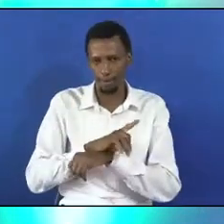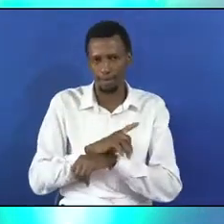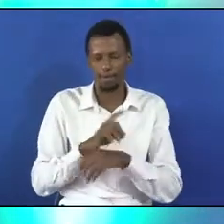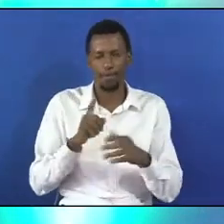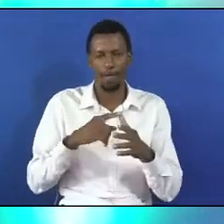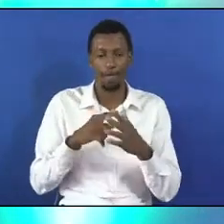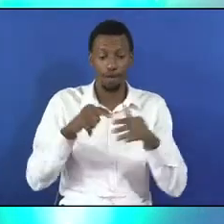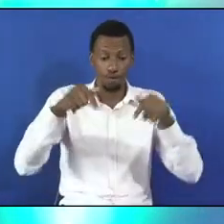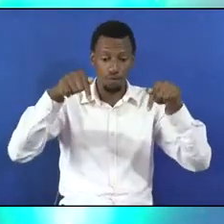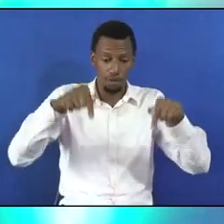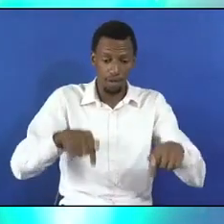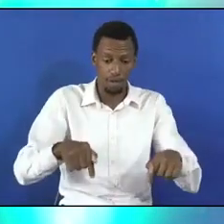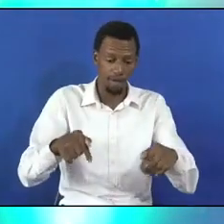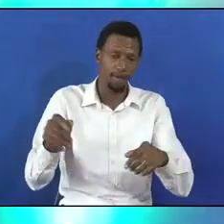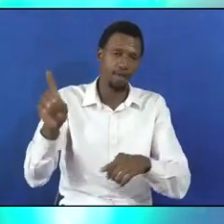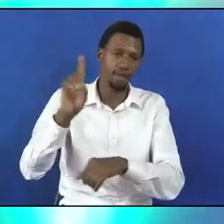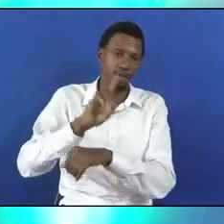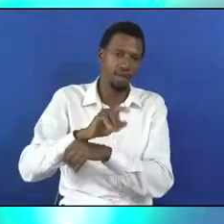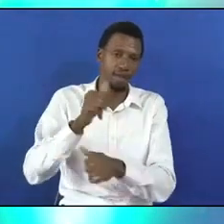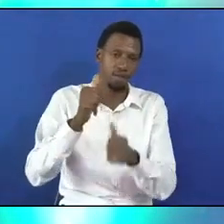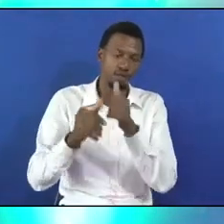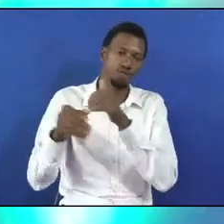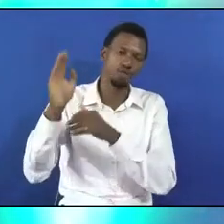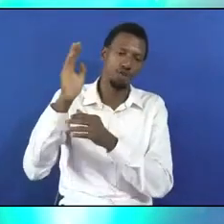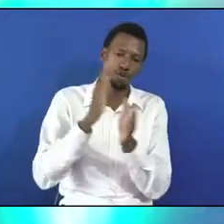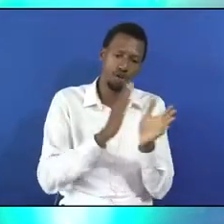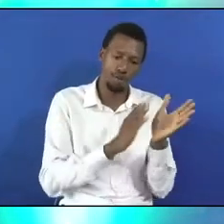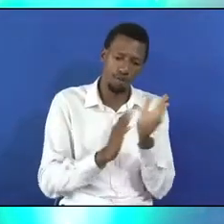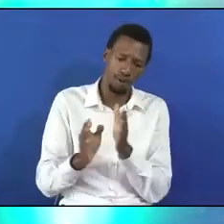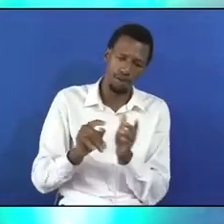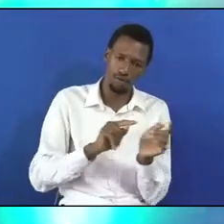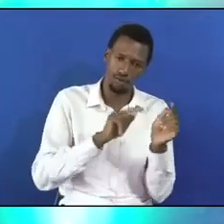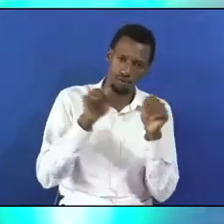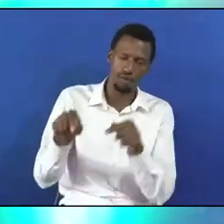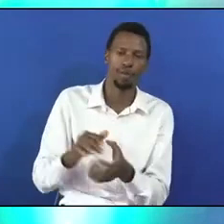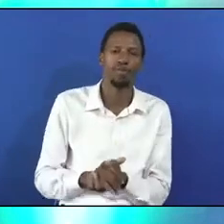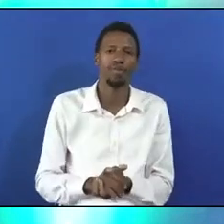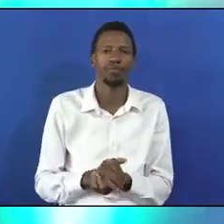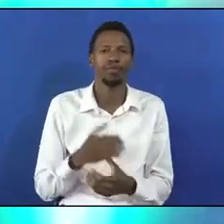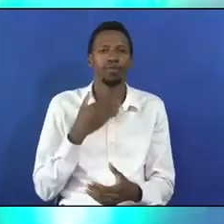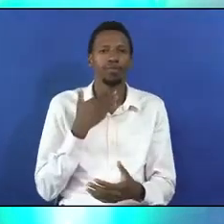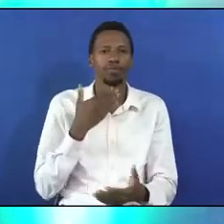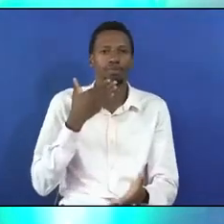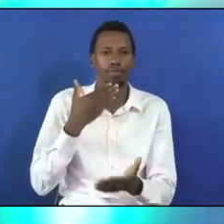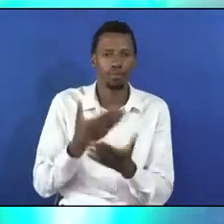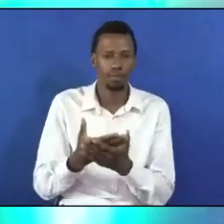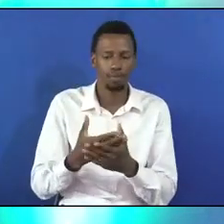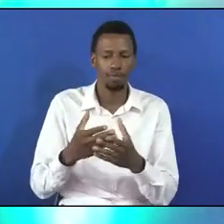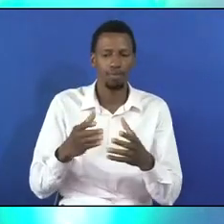was meant for me to come. So I want to thank the leadership for this day.